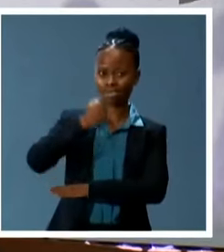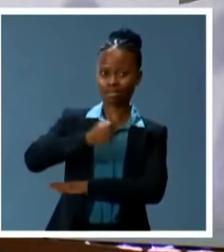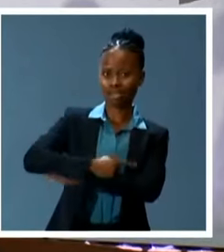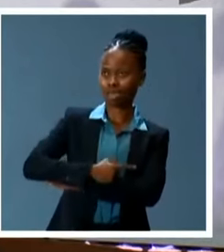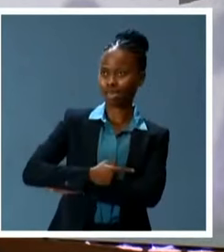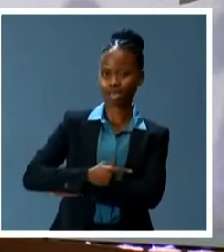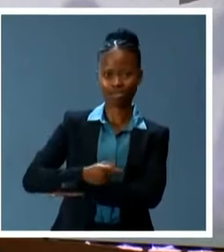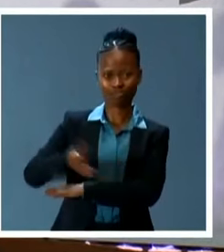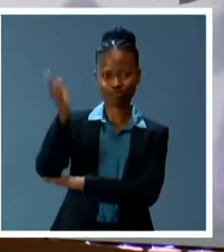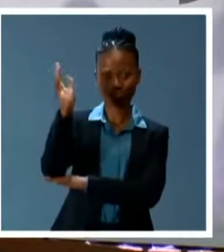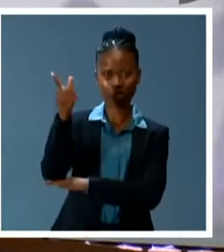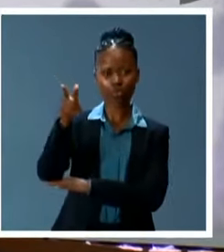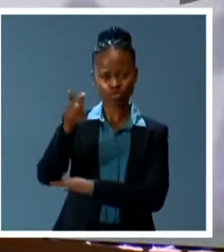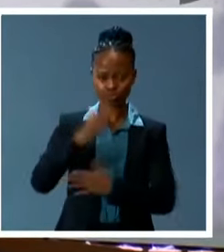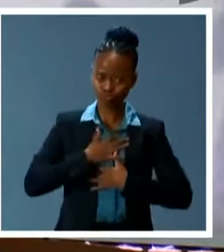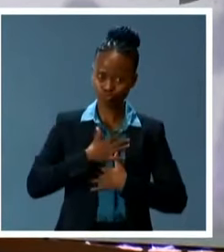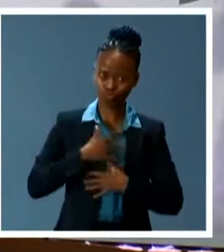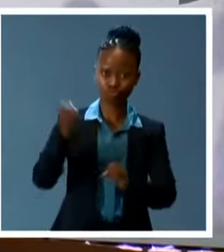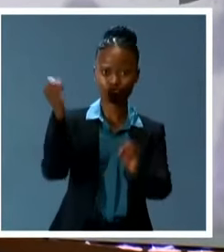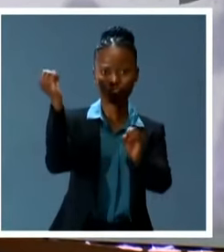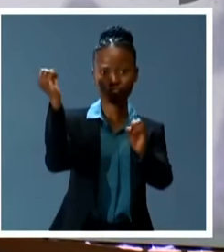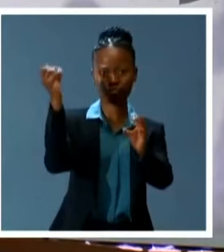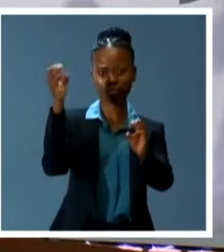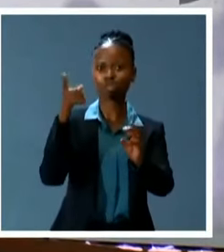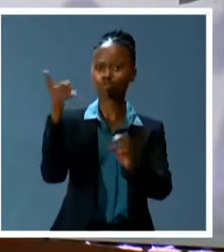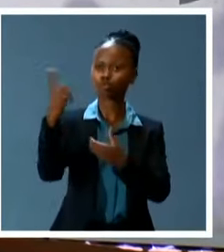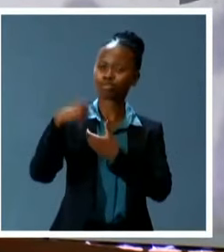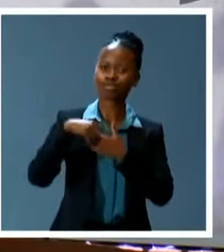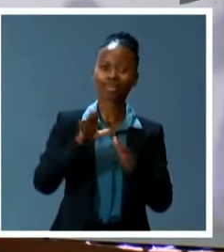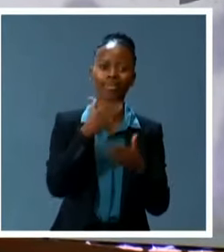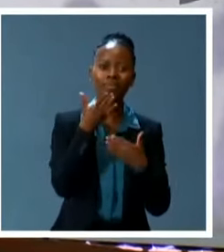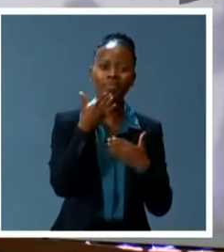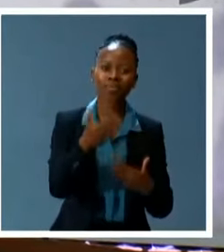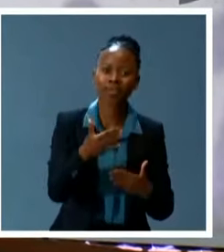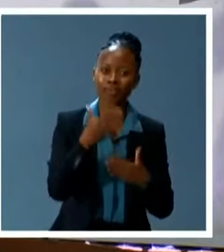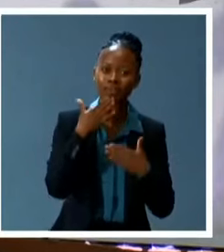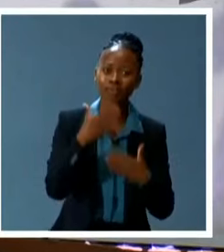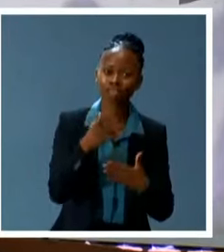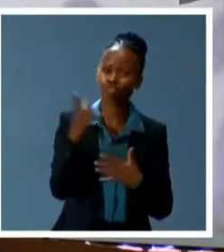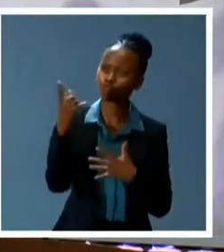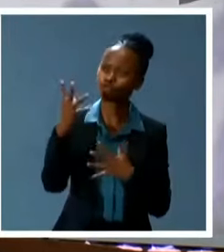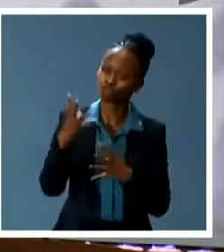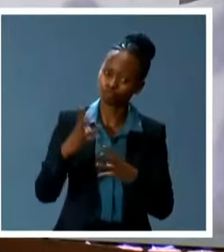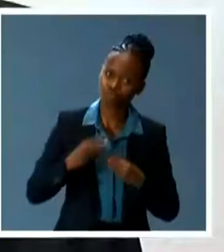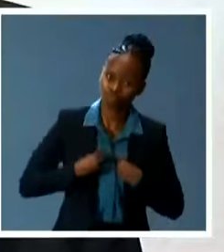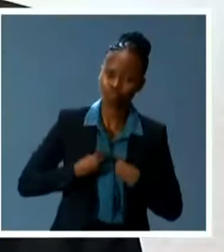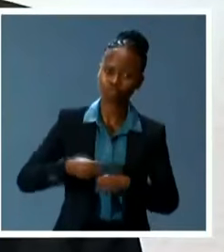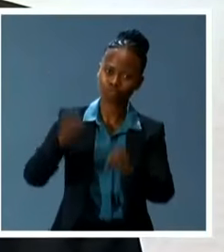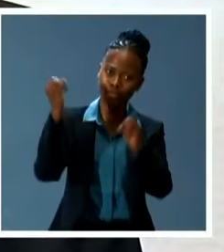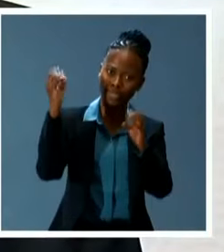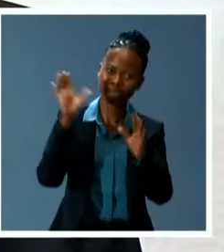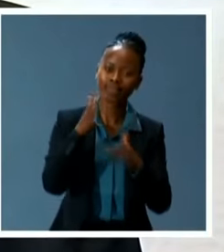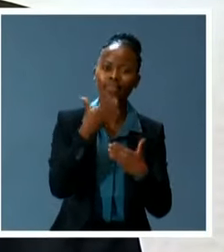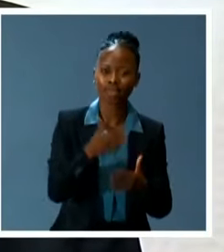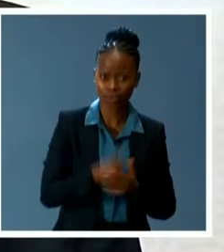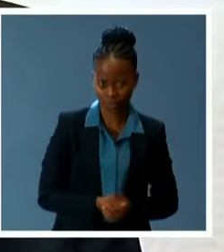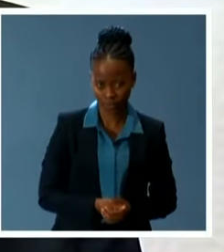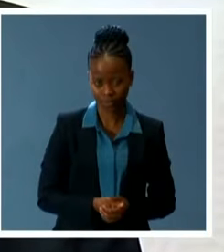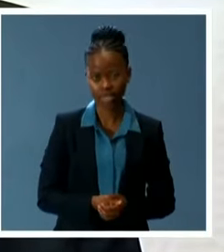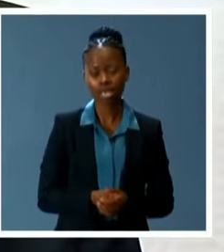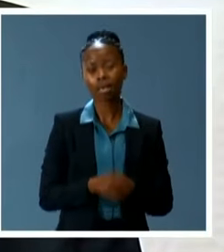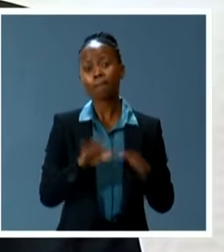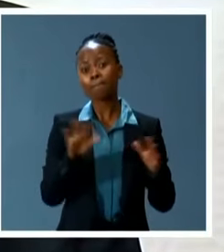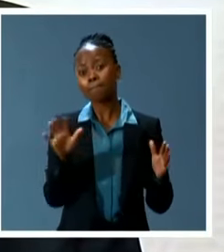so delighted that you could join us. We're deeply honored that you agreed to deliver the lecture this year. Of course,